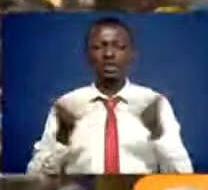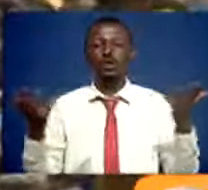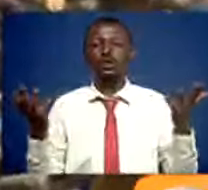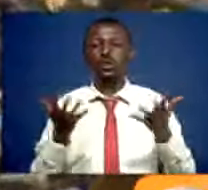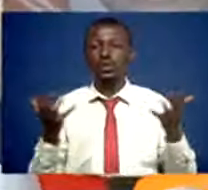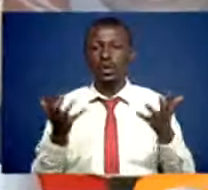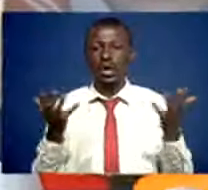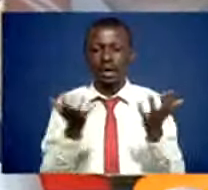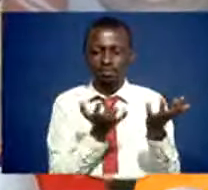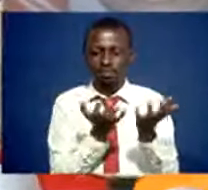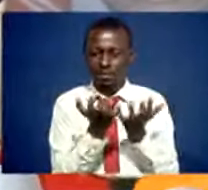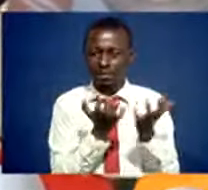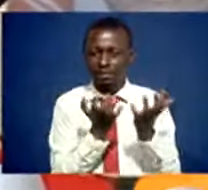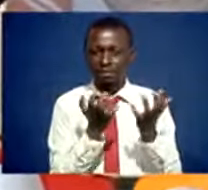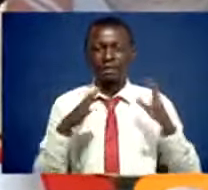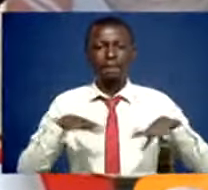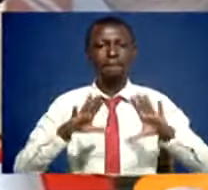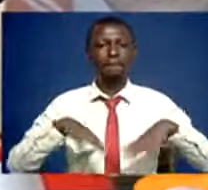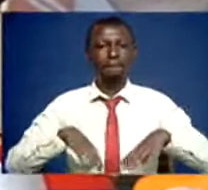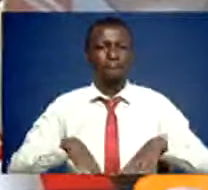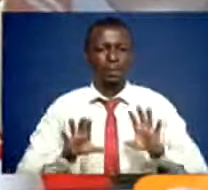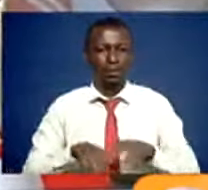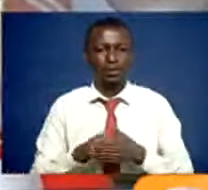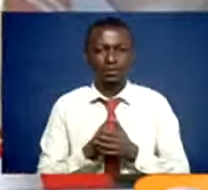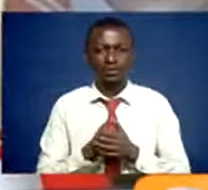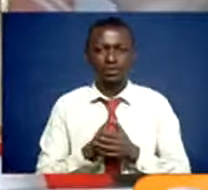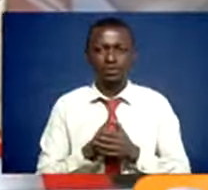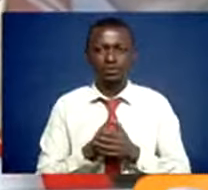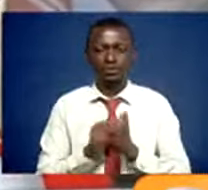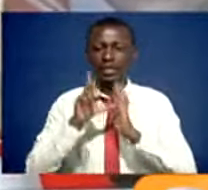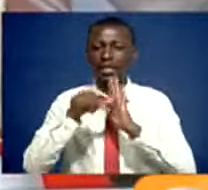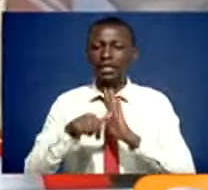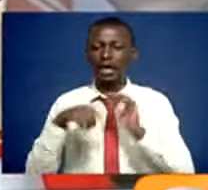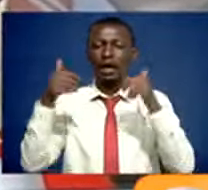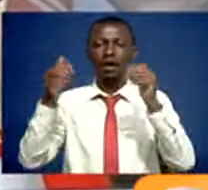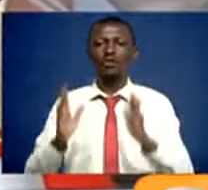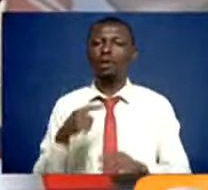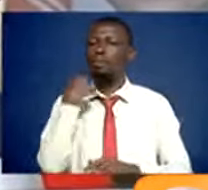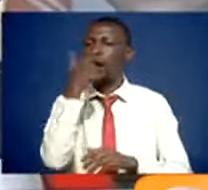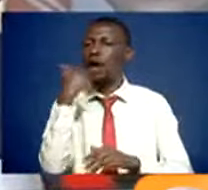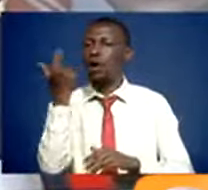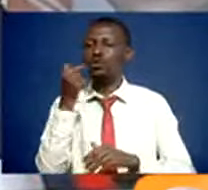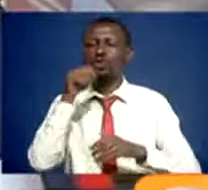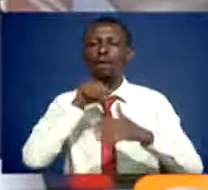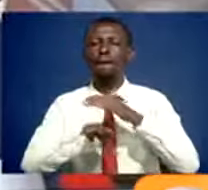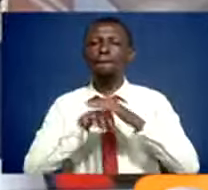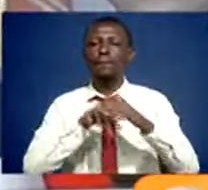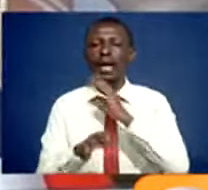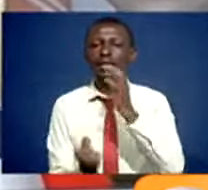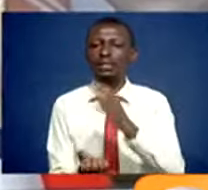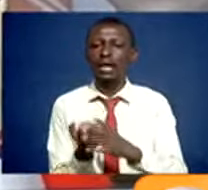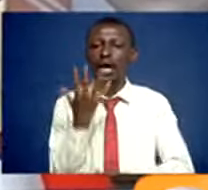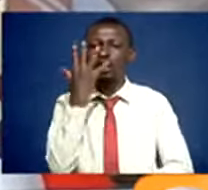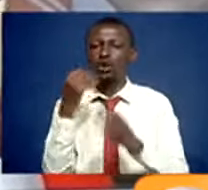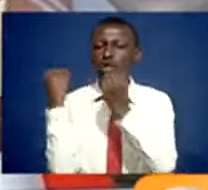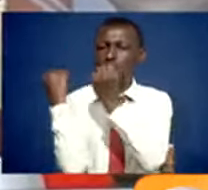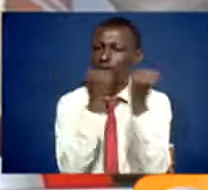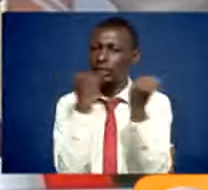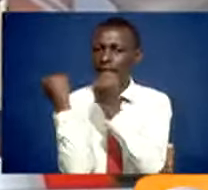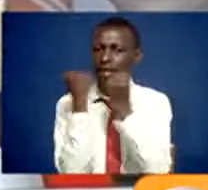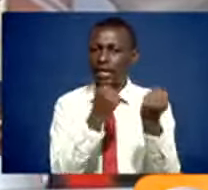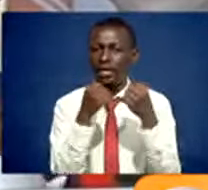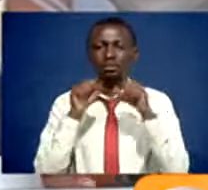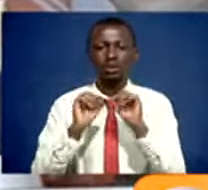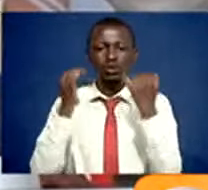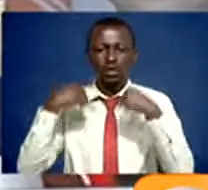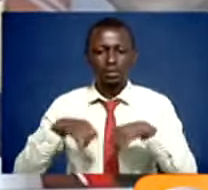foundational entrepreneur, the cane grower. To accomplish this, we have implemented a